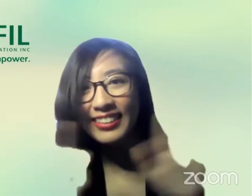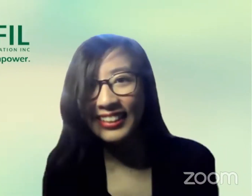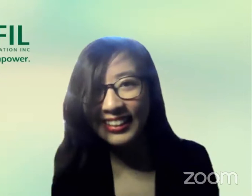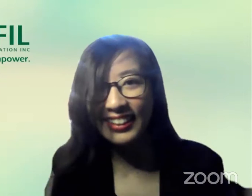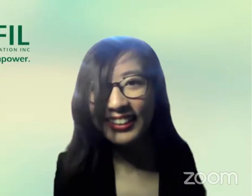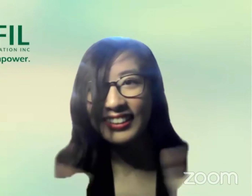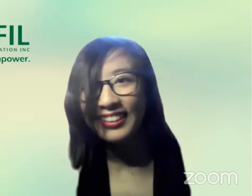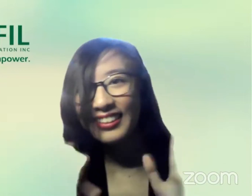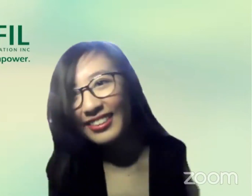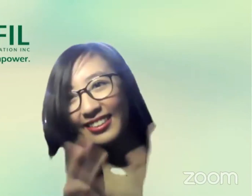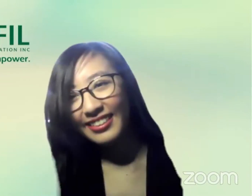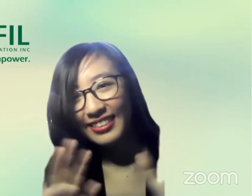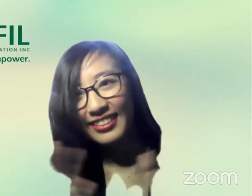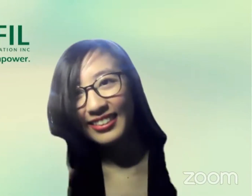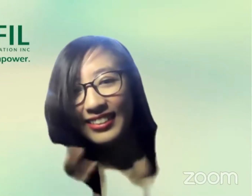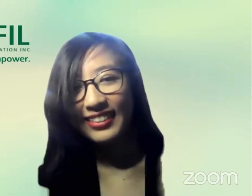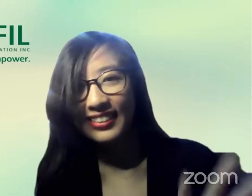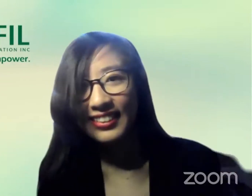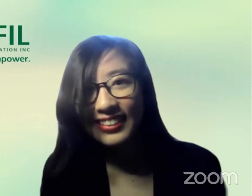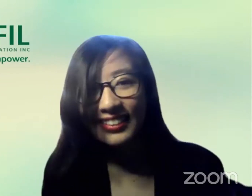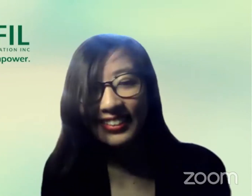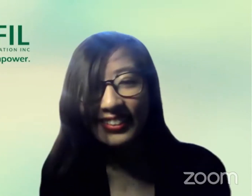Sir Ranil!